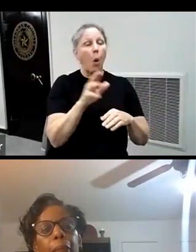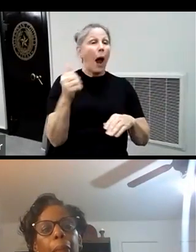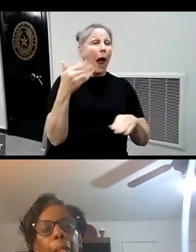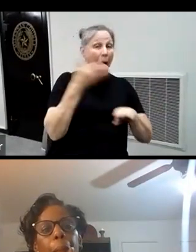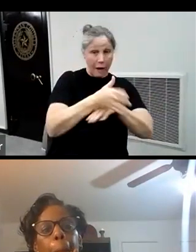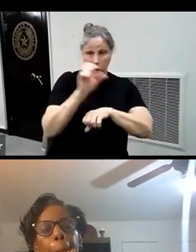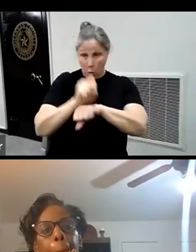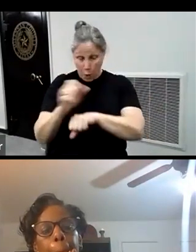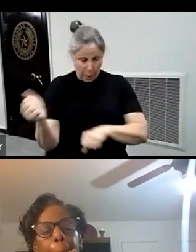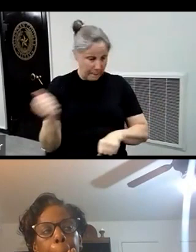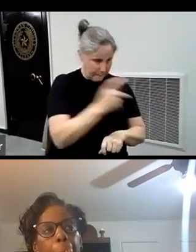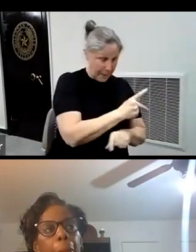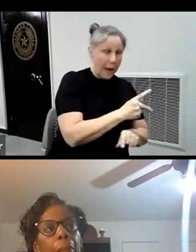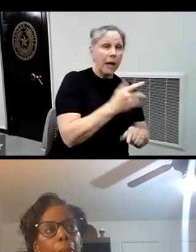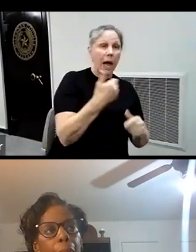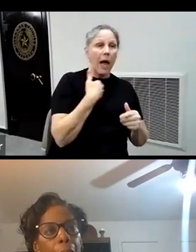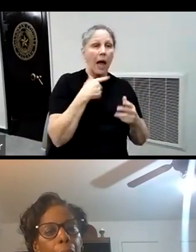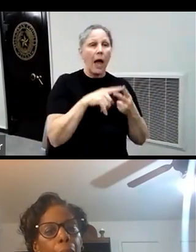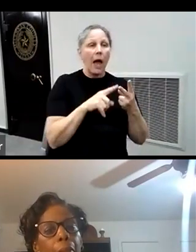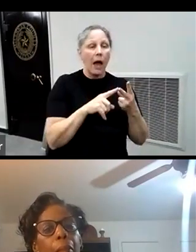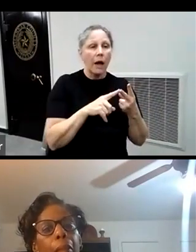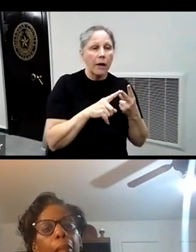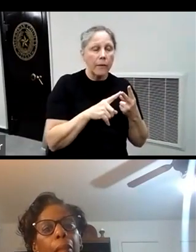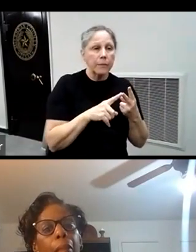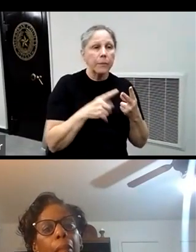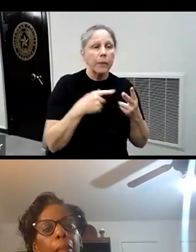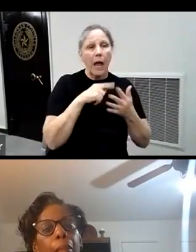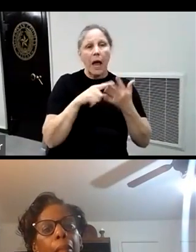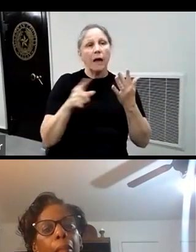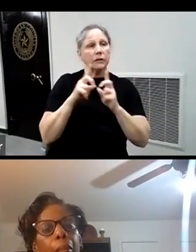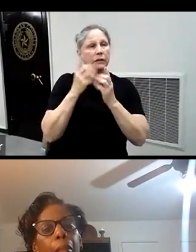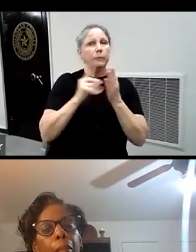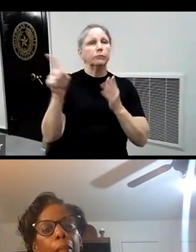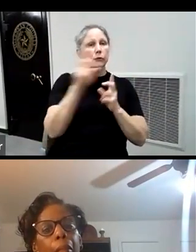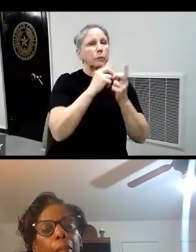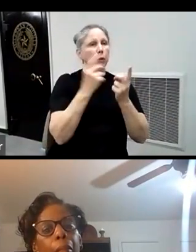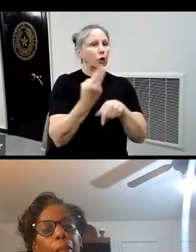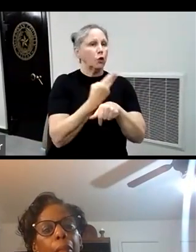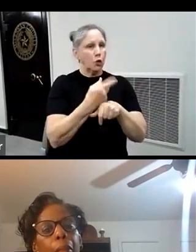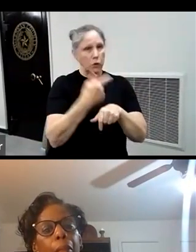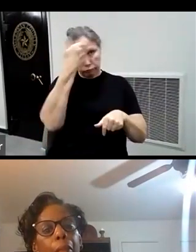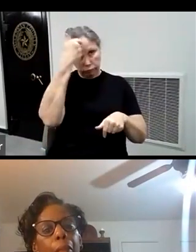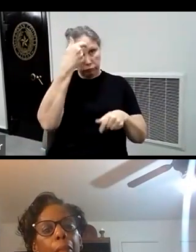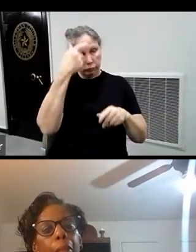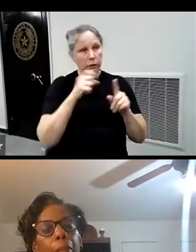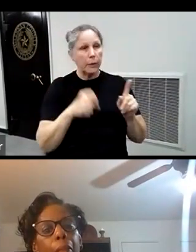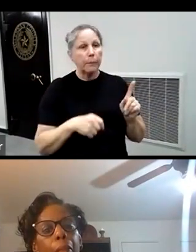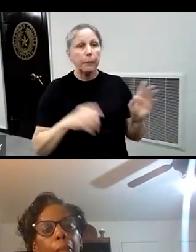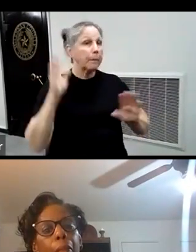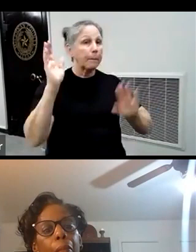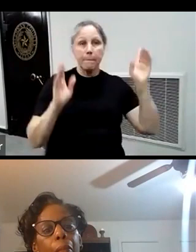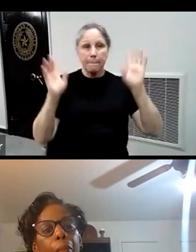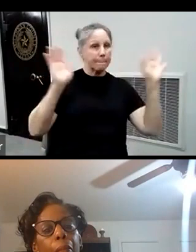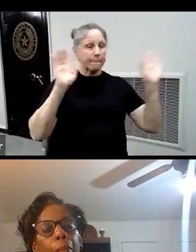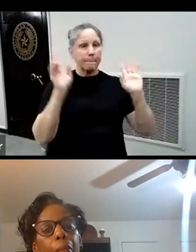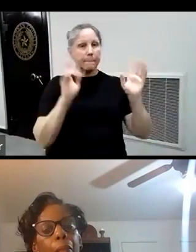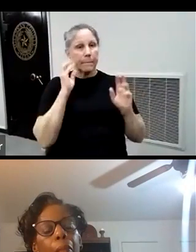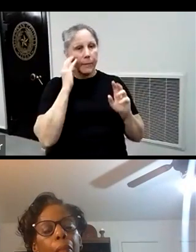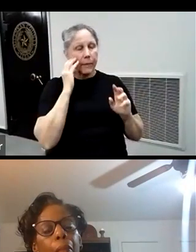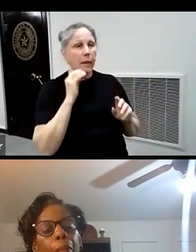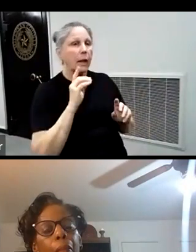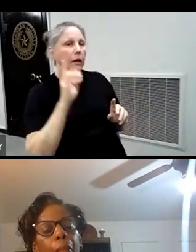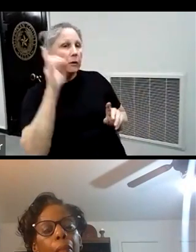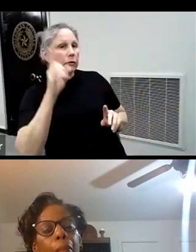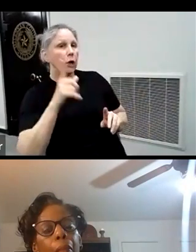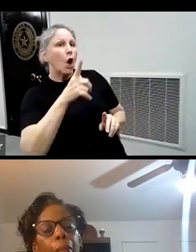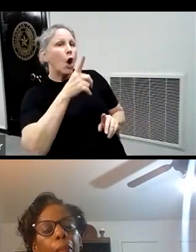home, or we do have those the departments can use that we're starting to get in. Who would be